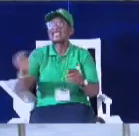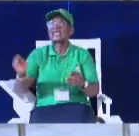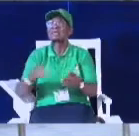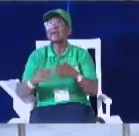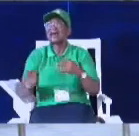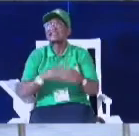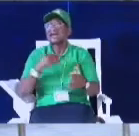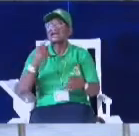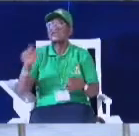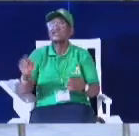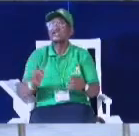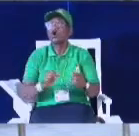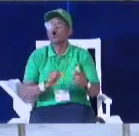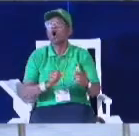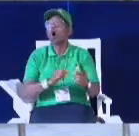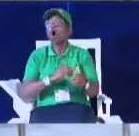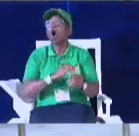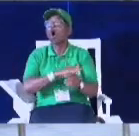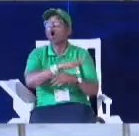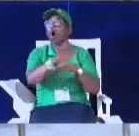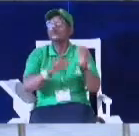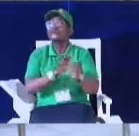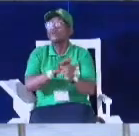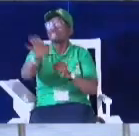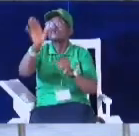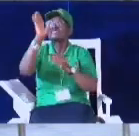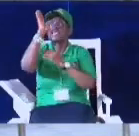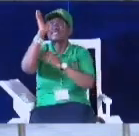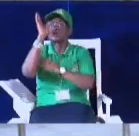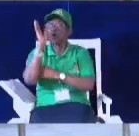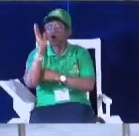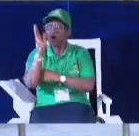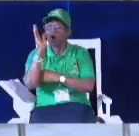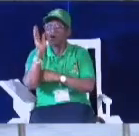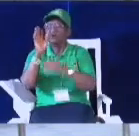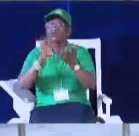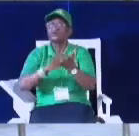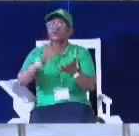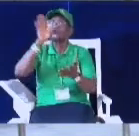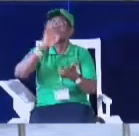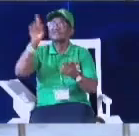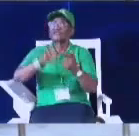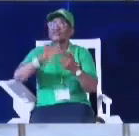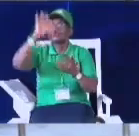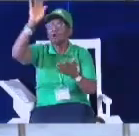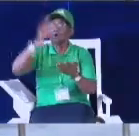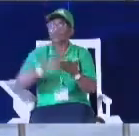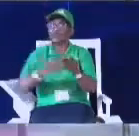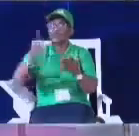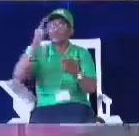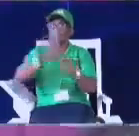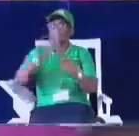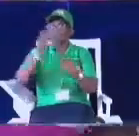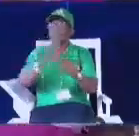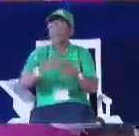the all-sufficient God. Glory be to your holy name.